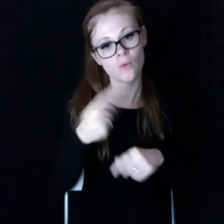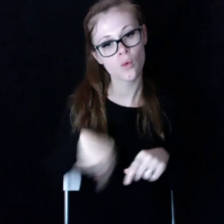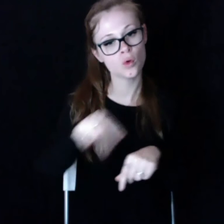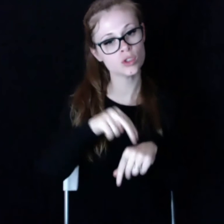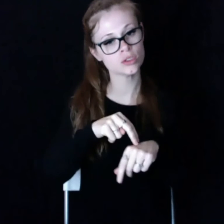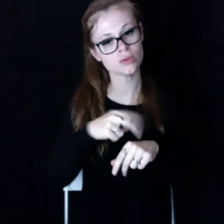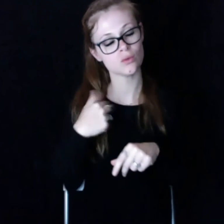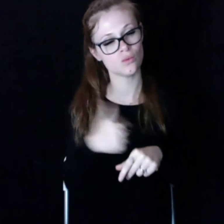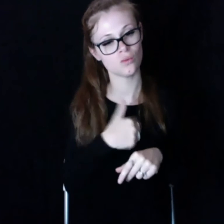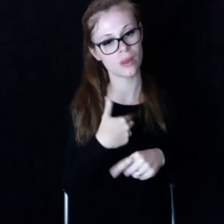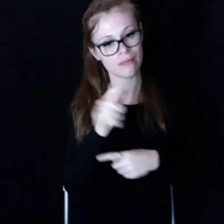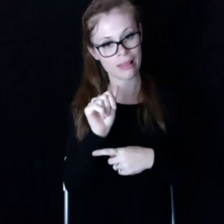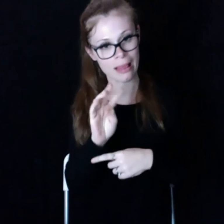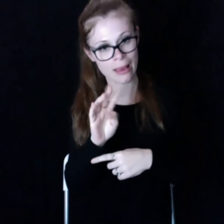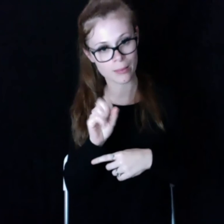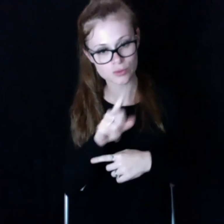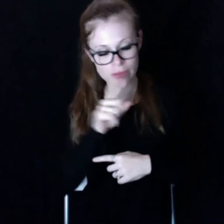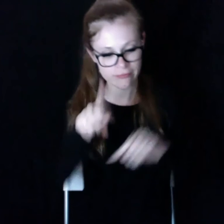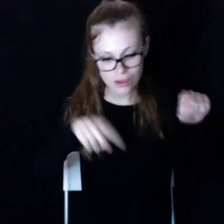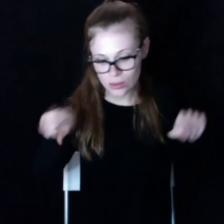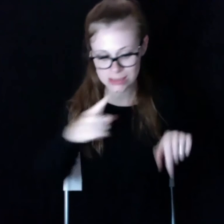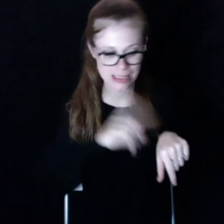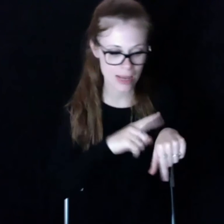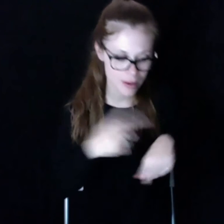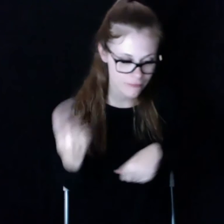that vary depending on time of day,